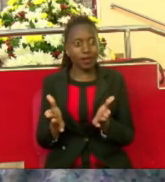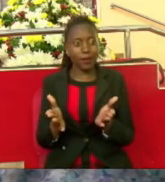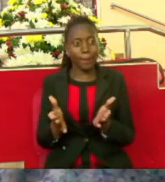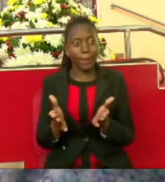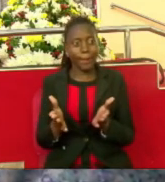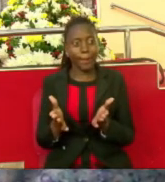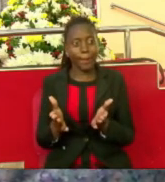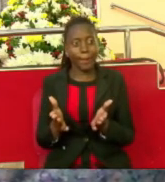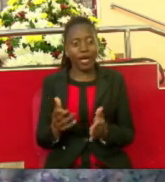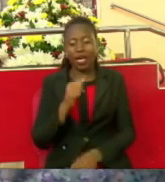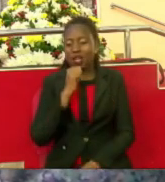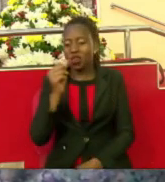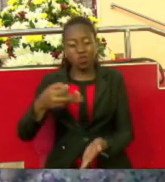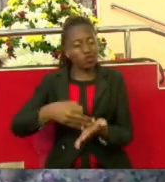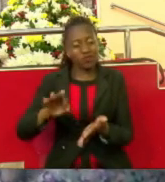not the fees,